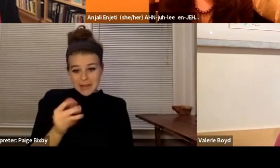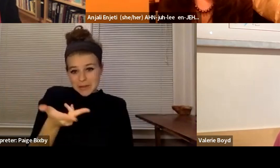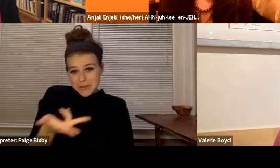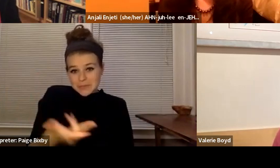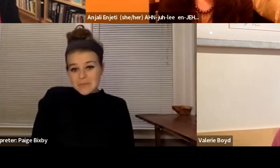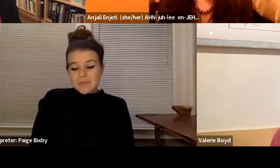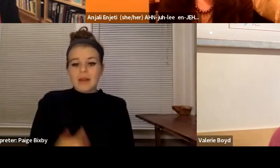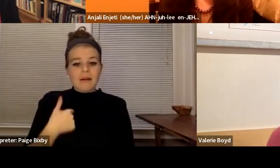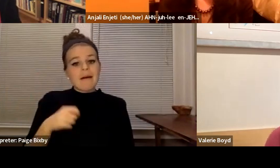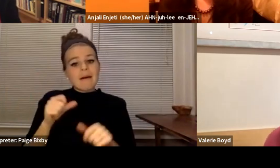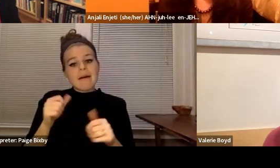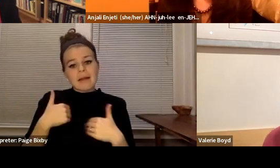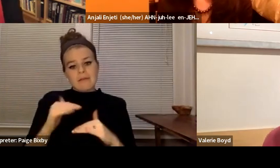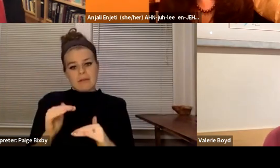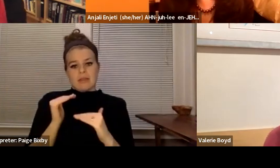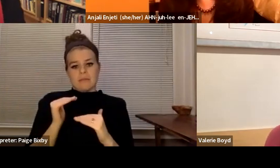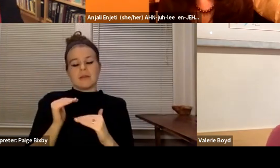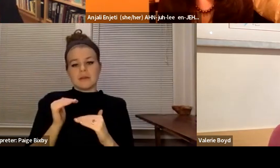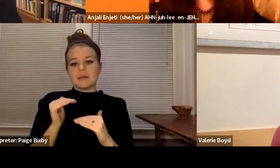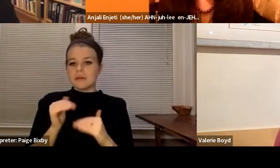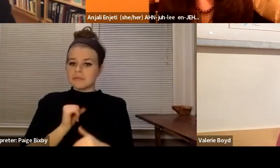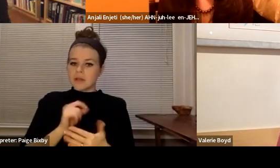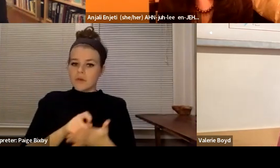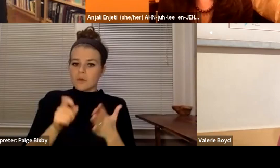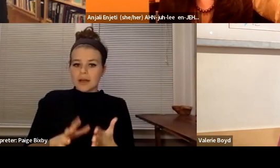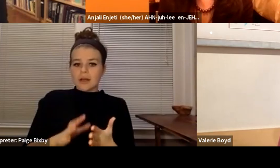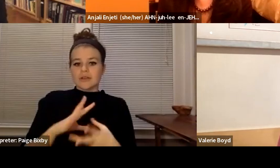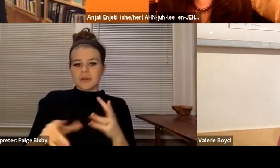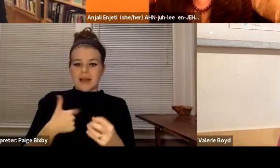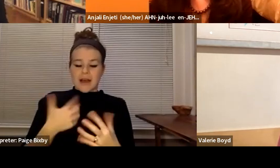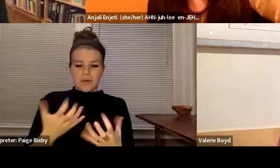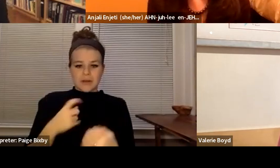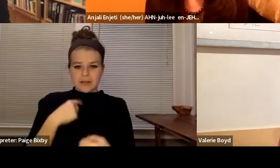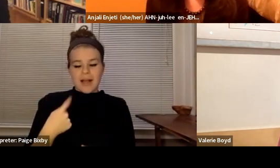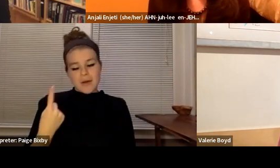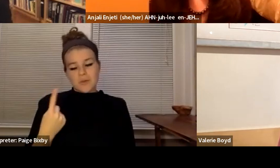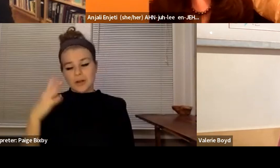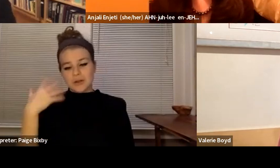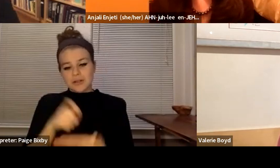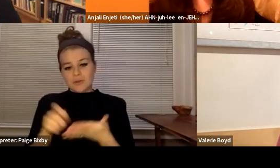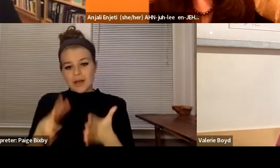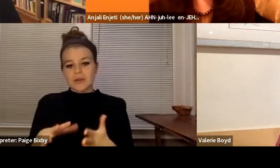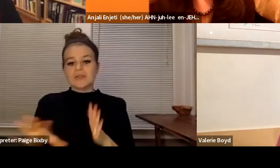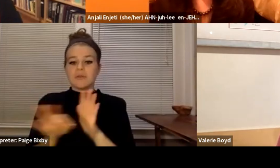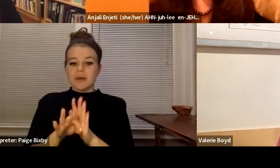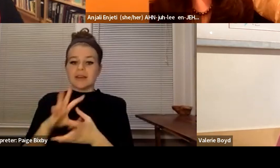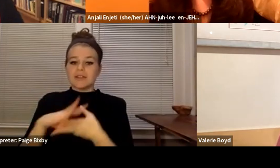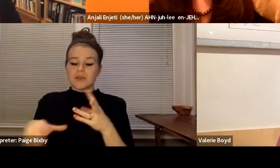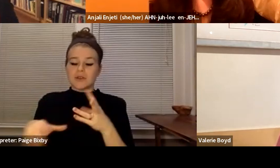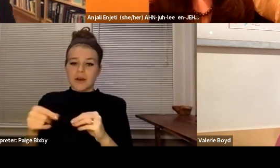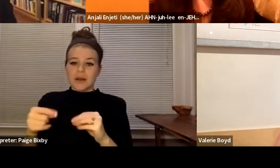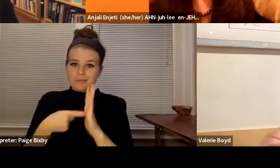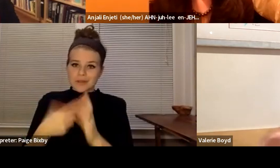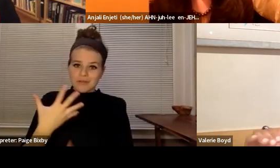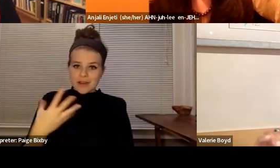as a writer with the stories I want to tell. I'm one of those crazy writers who picks stories that take 5 or 6 years to do.